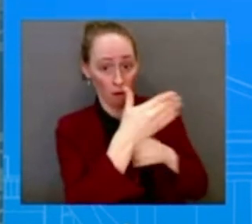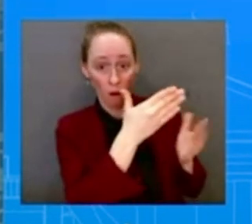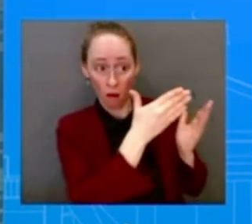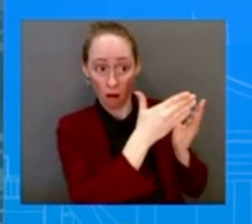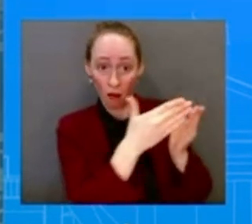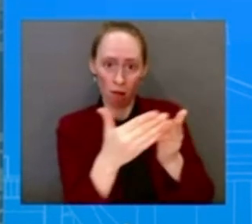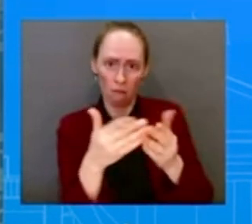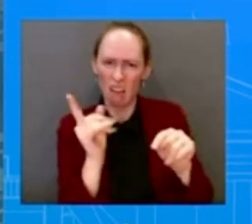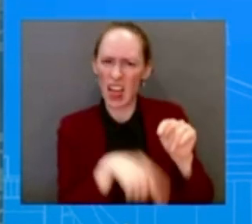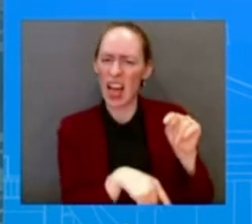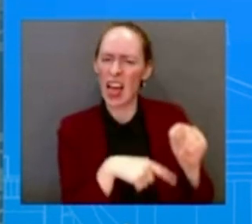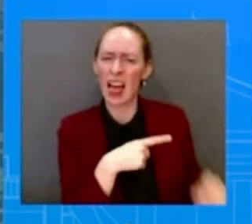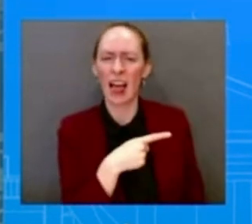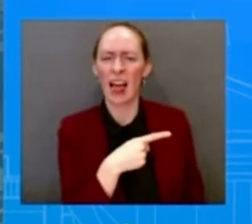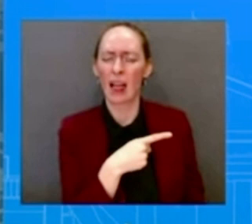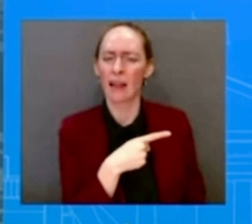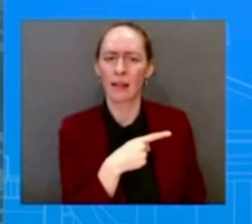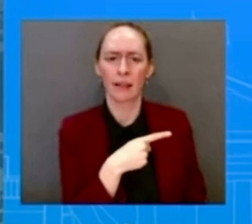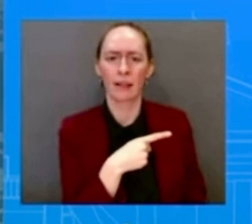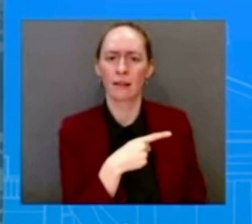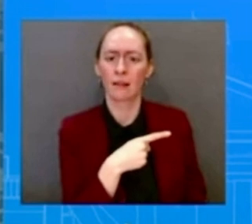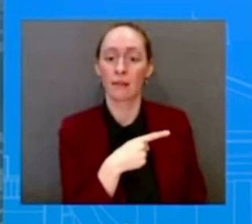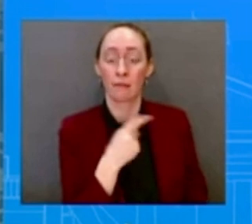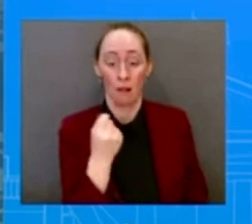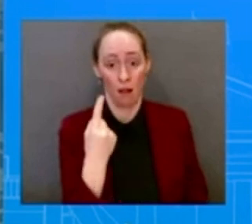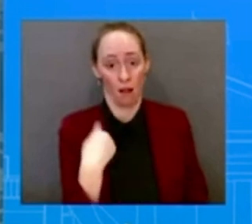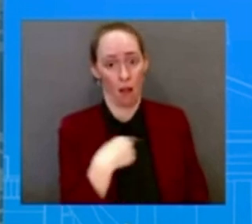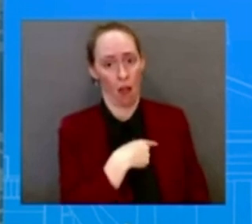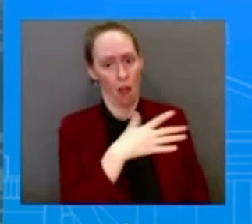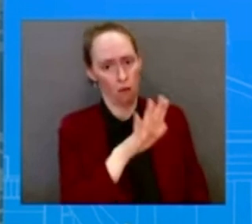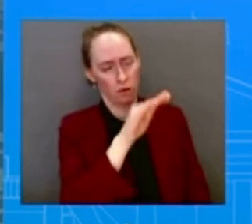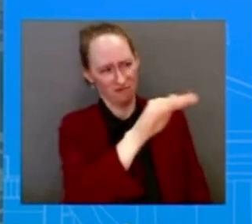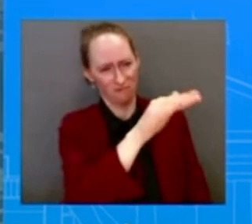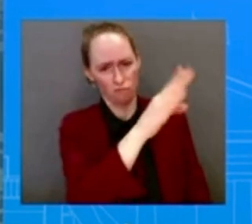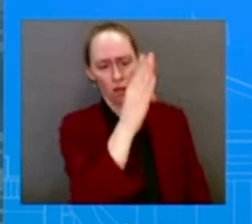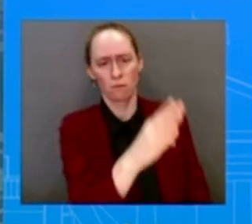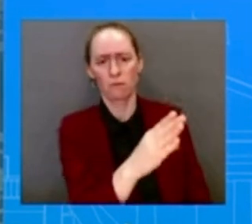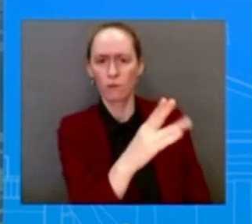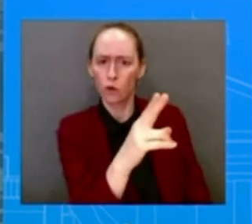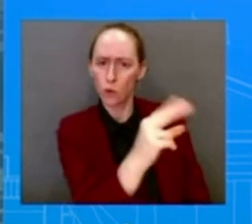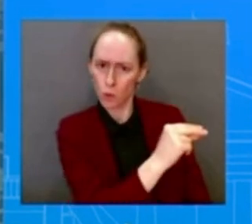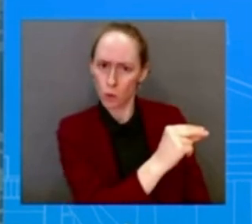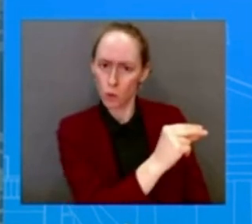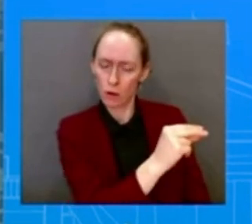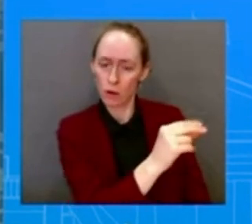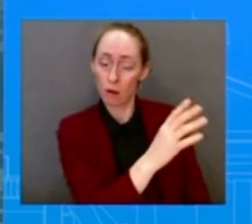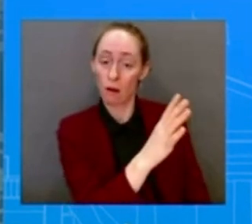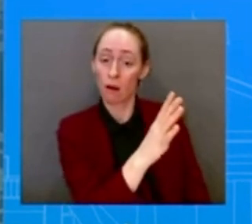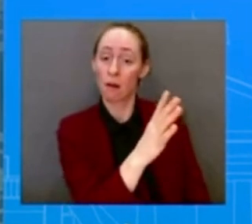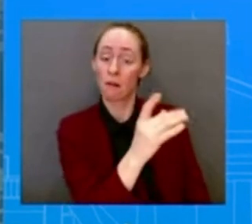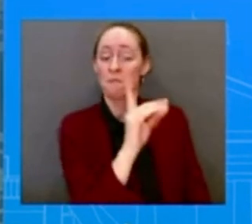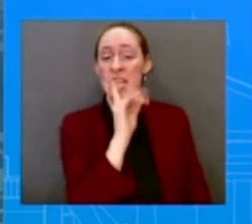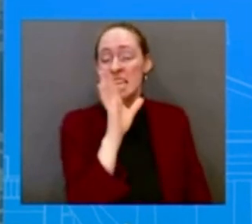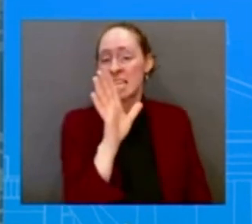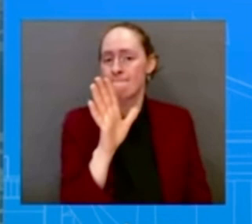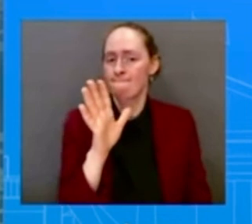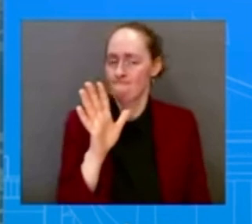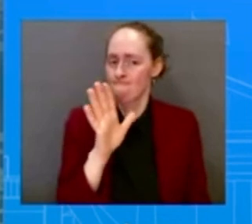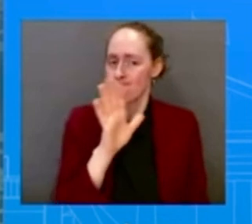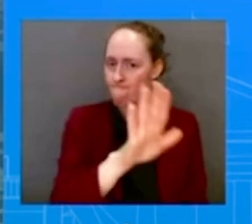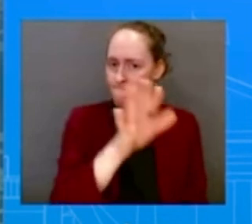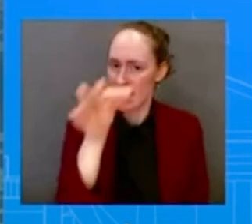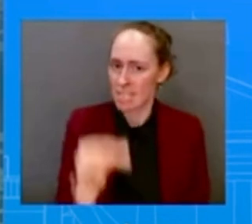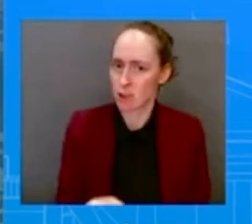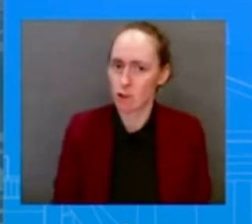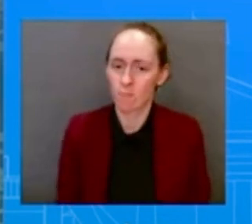ask made of Brazil. That's a sovereign decision that President Lula has to make. I wanted to follow up on a question I asked you